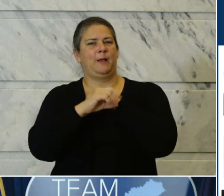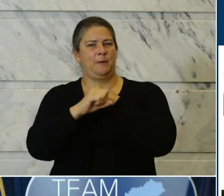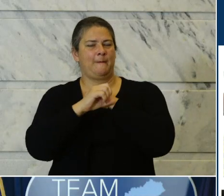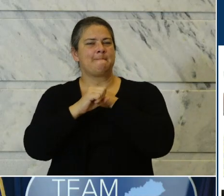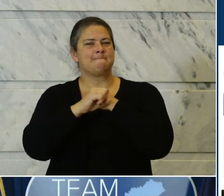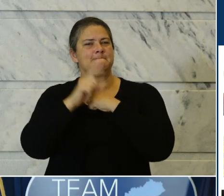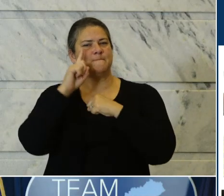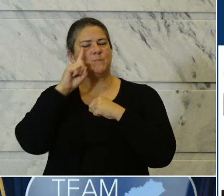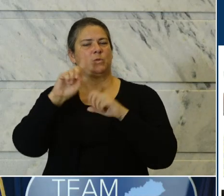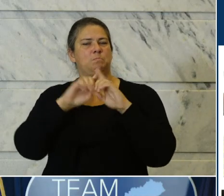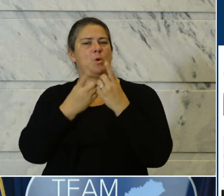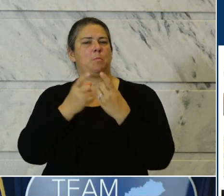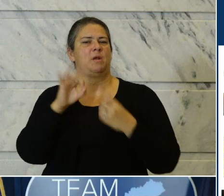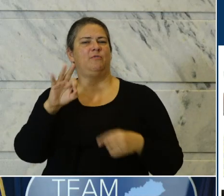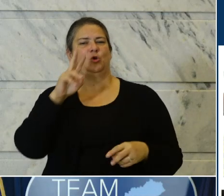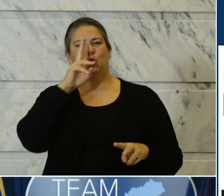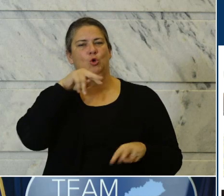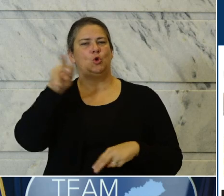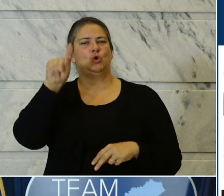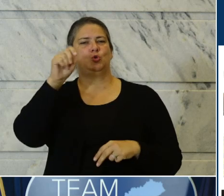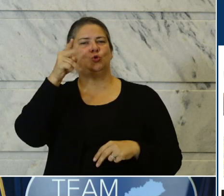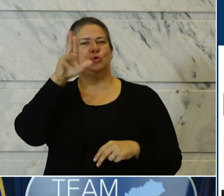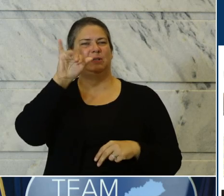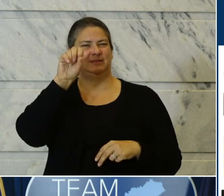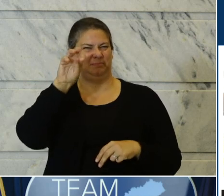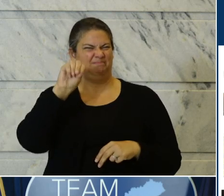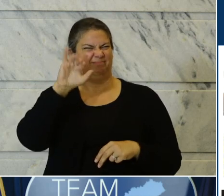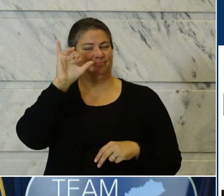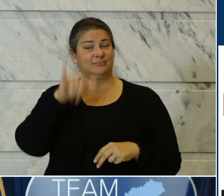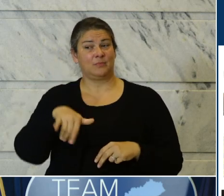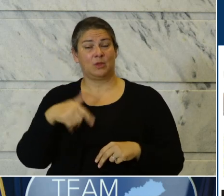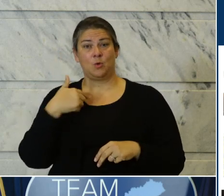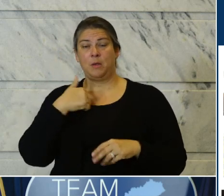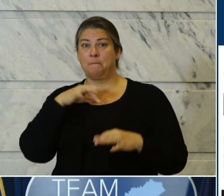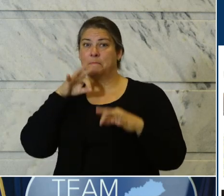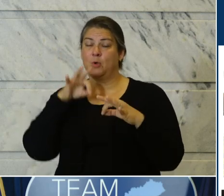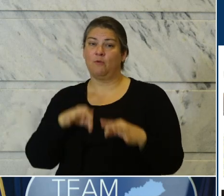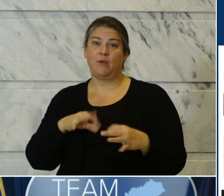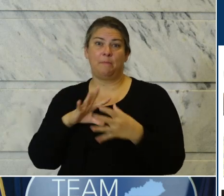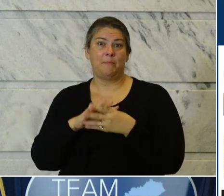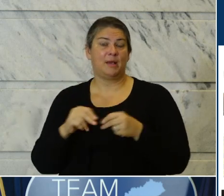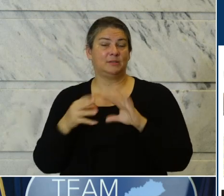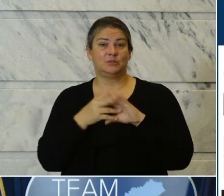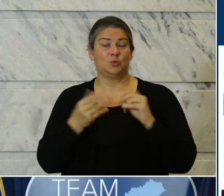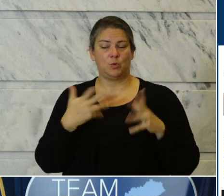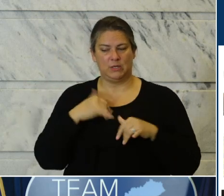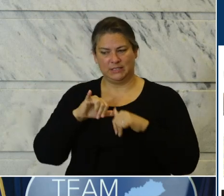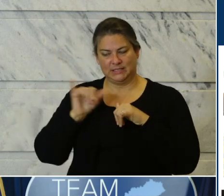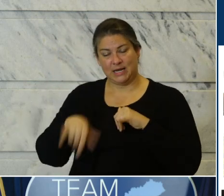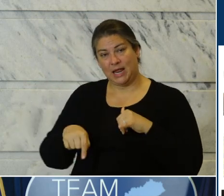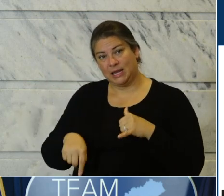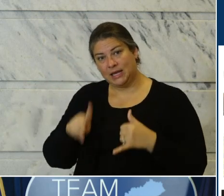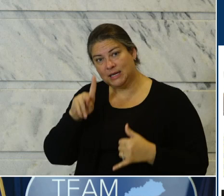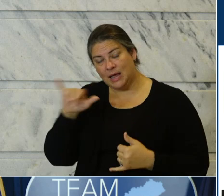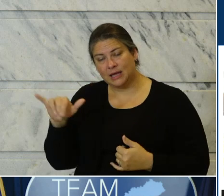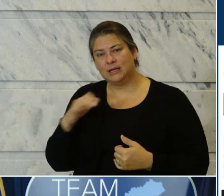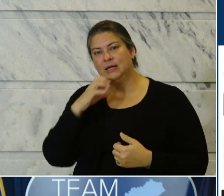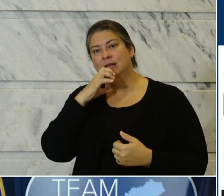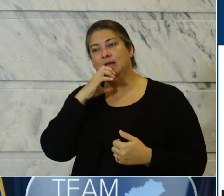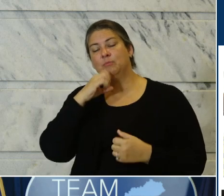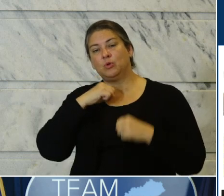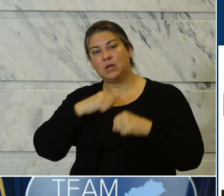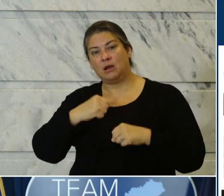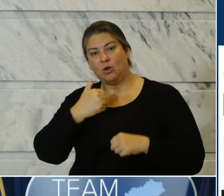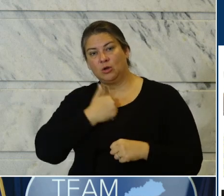of Tourism, which is the perfect message as we stay in Kentucky to protect ourselves and those we care about during